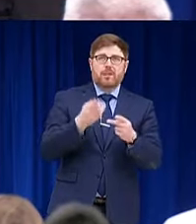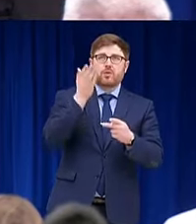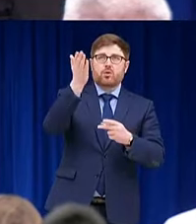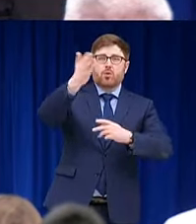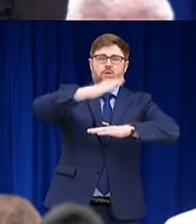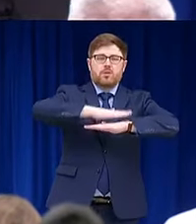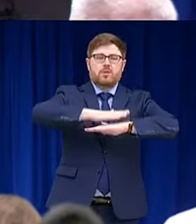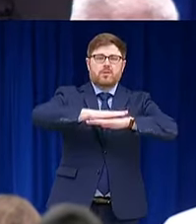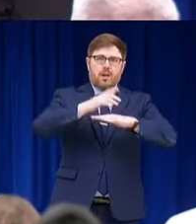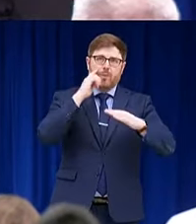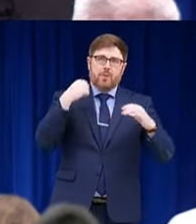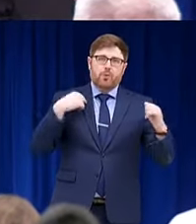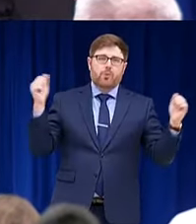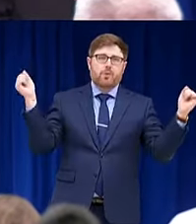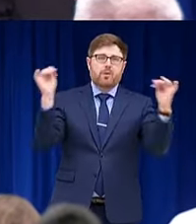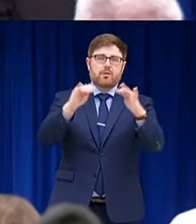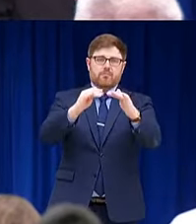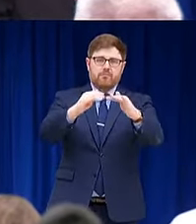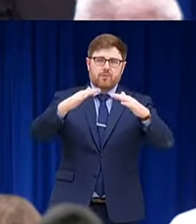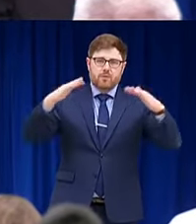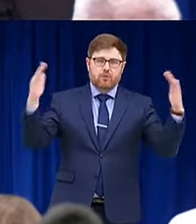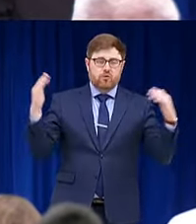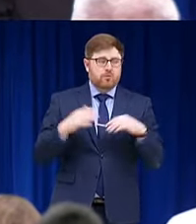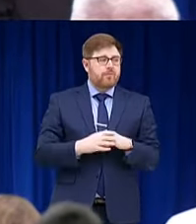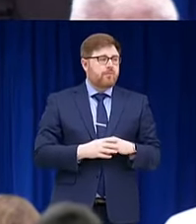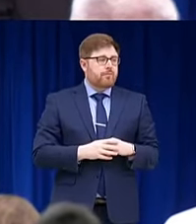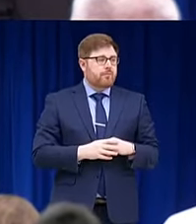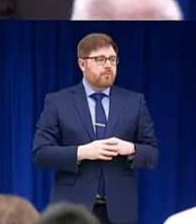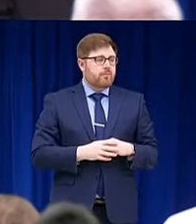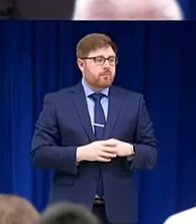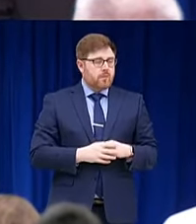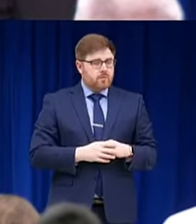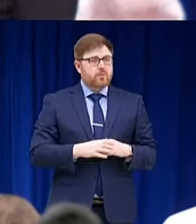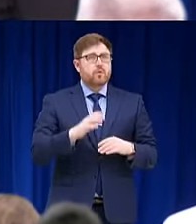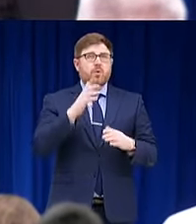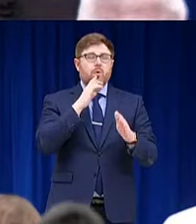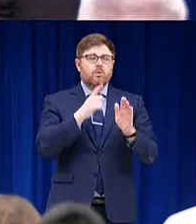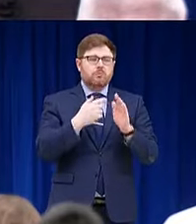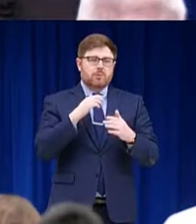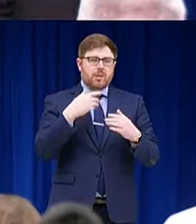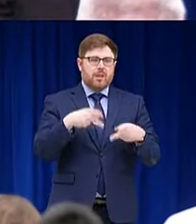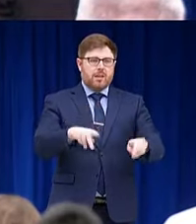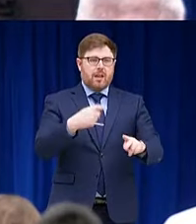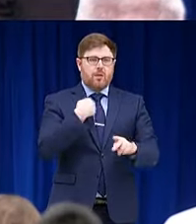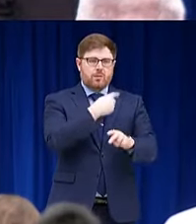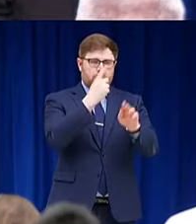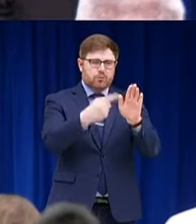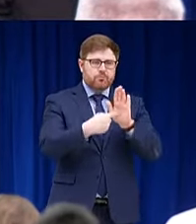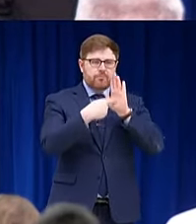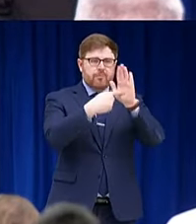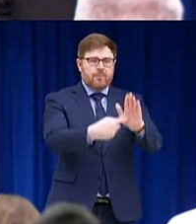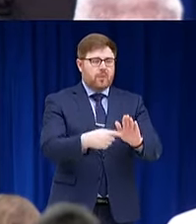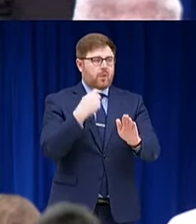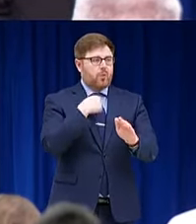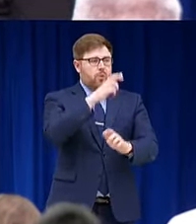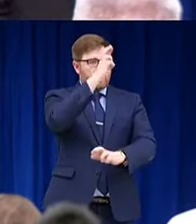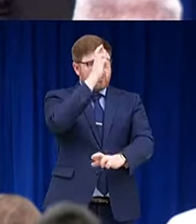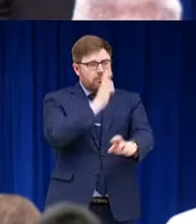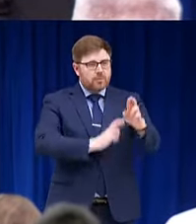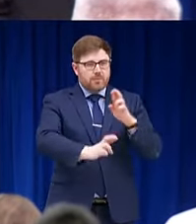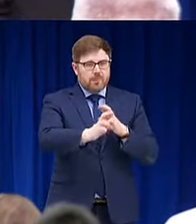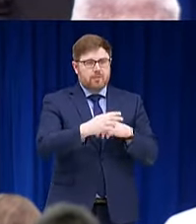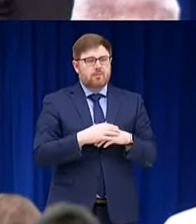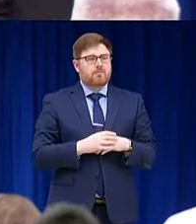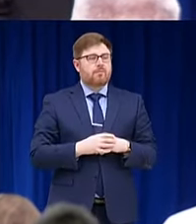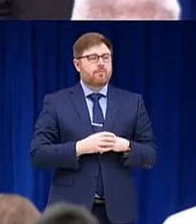Thank you for love that reflects your love for humanity, self-giving, respectful, mutual. Thank you